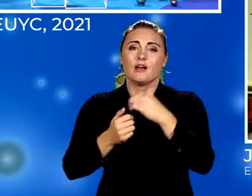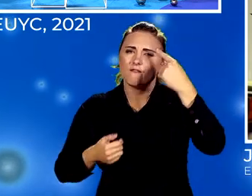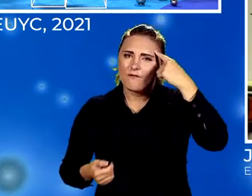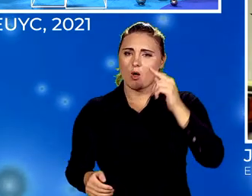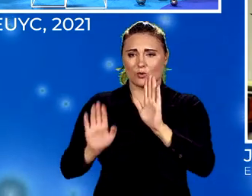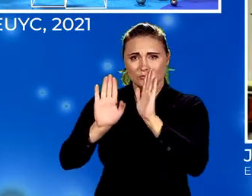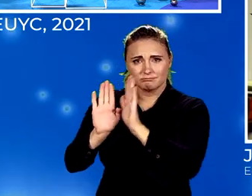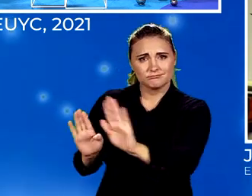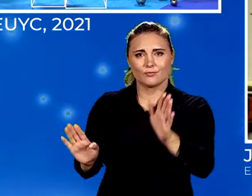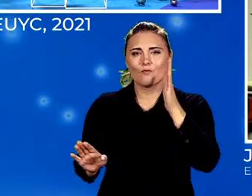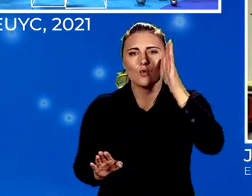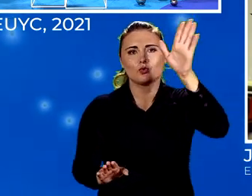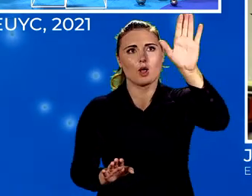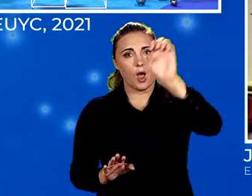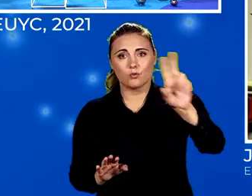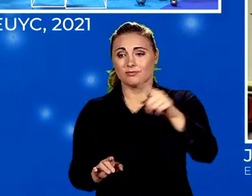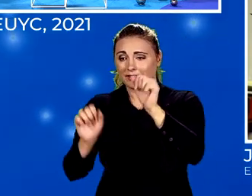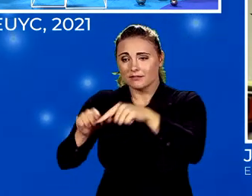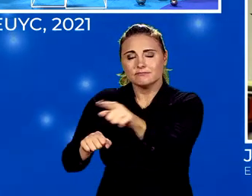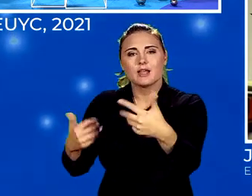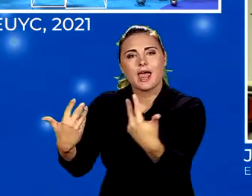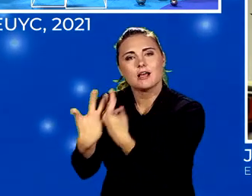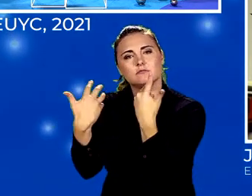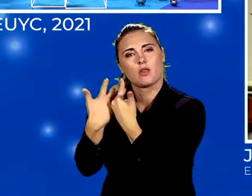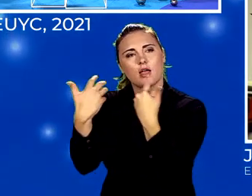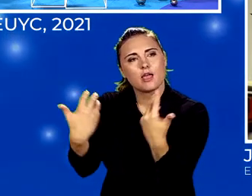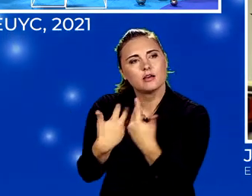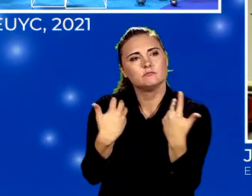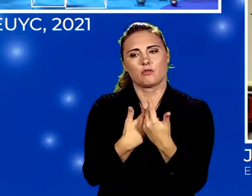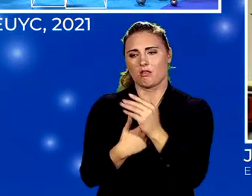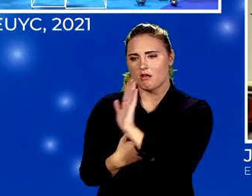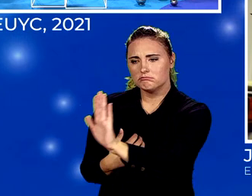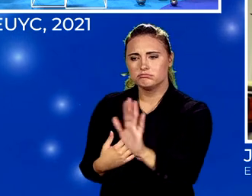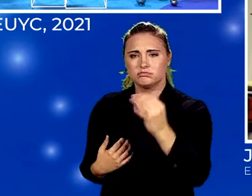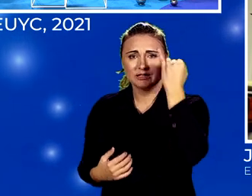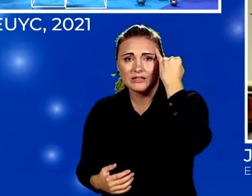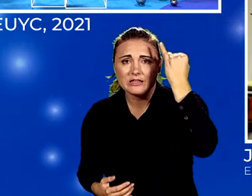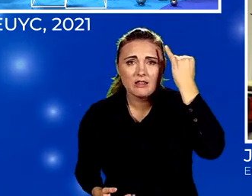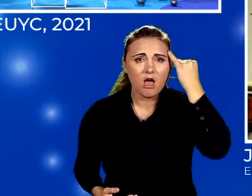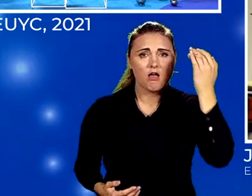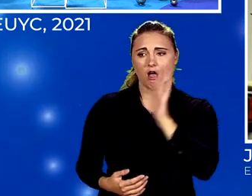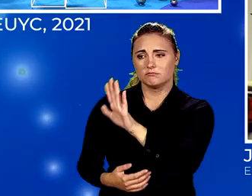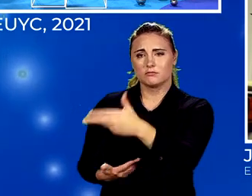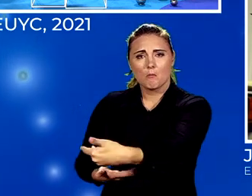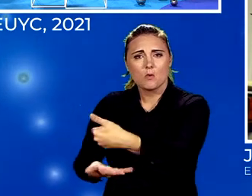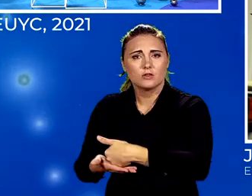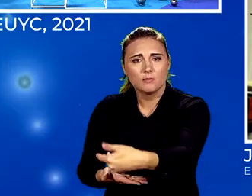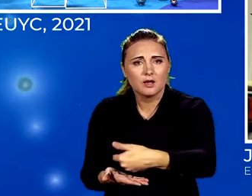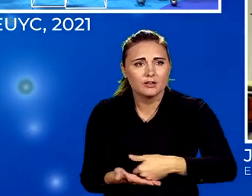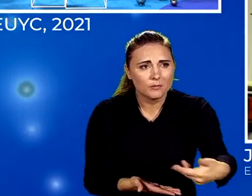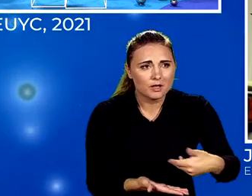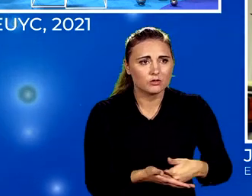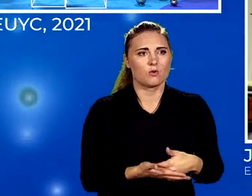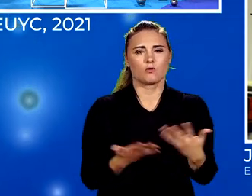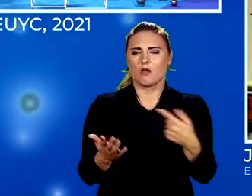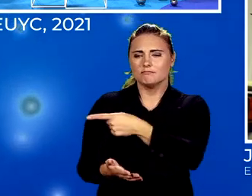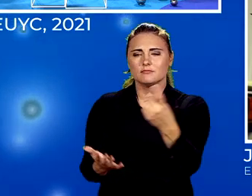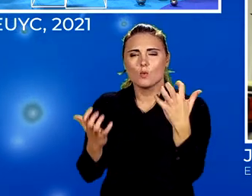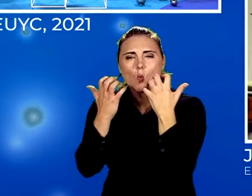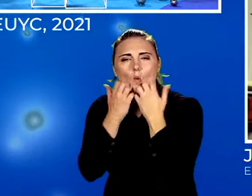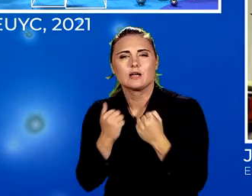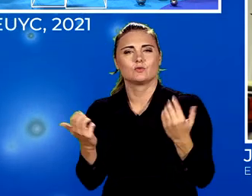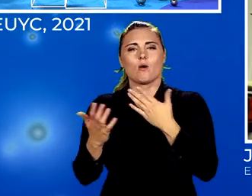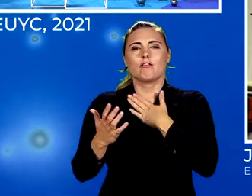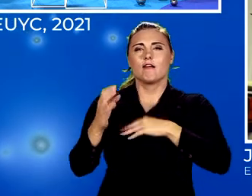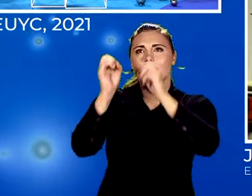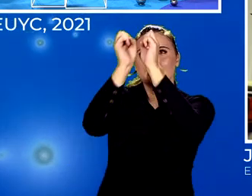Young people to learn how to make a change in their communities and take action on the issues they care about. And young people to be heard by policy